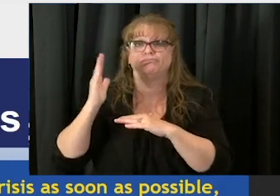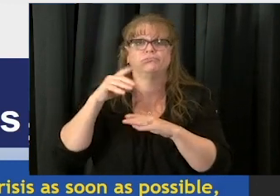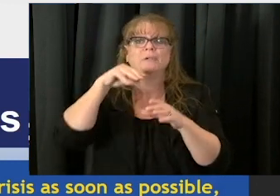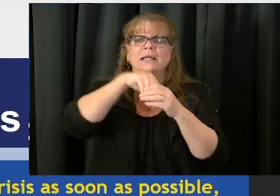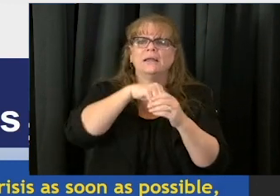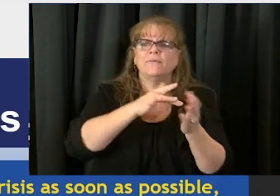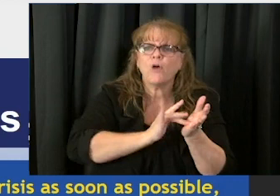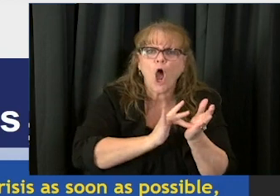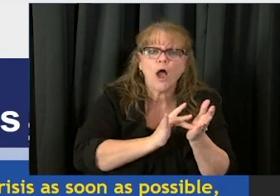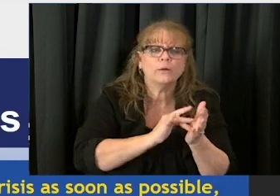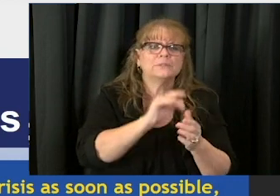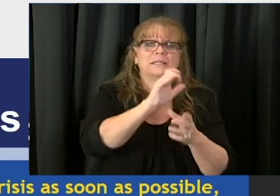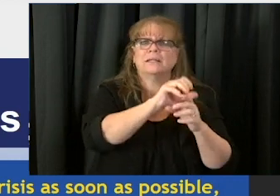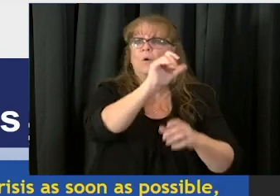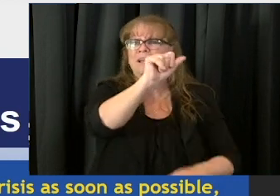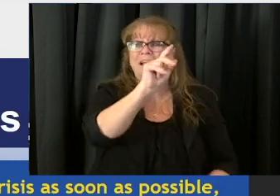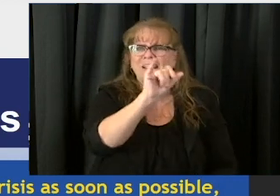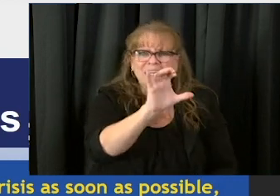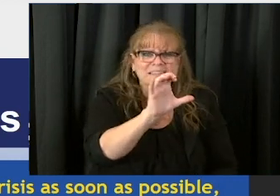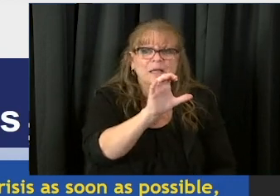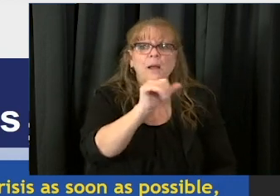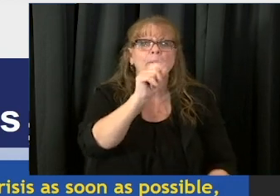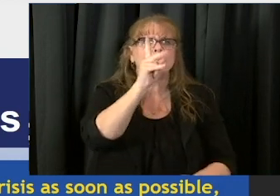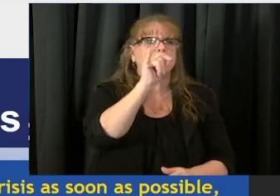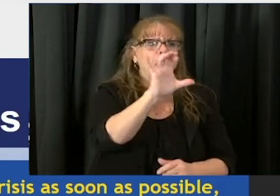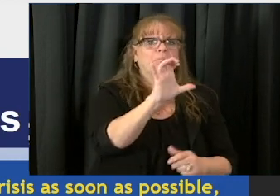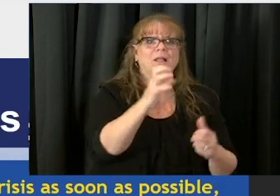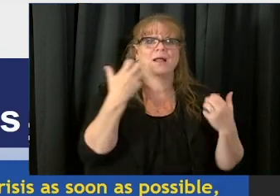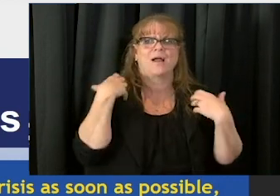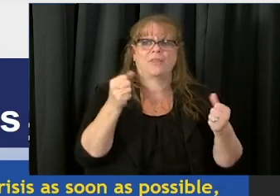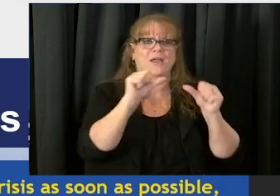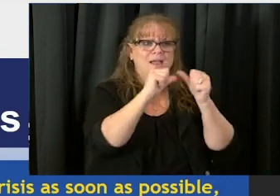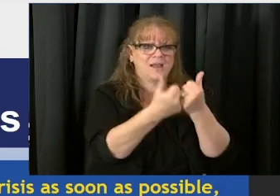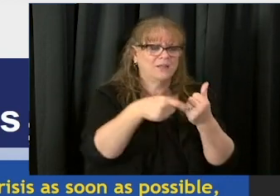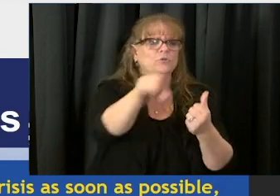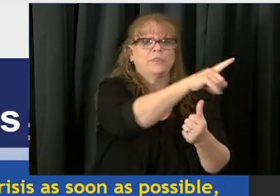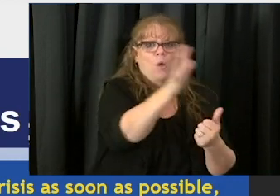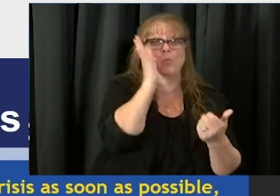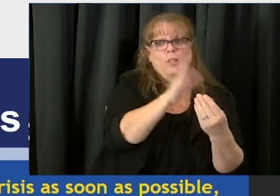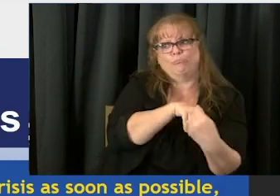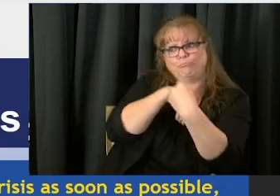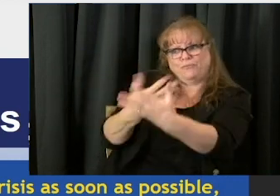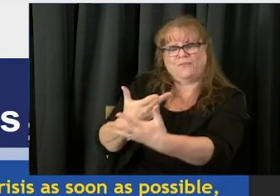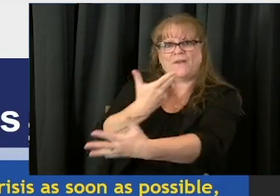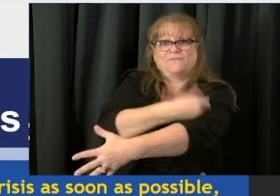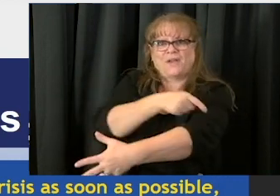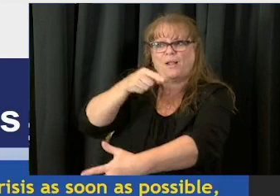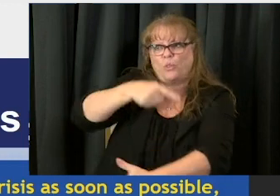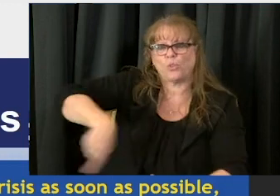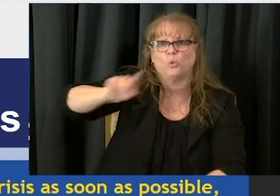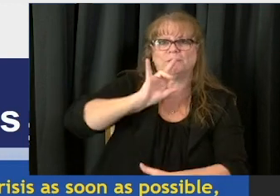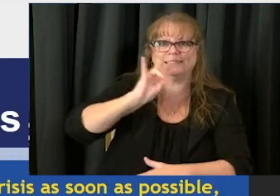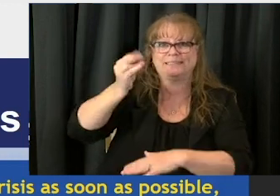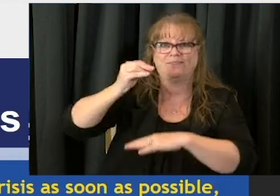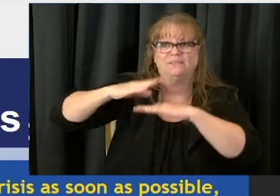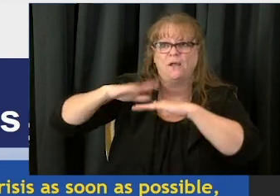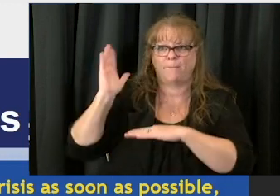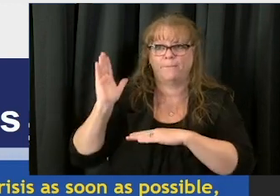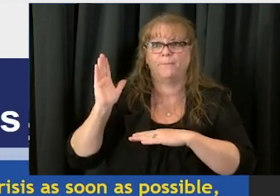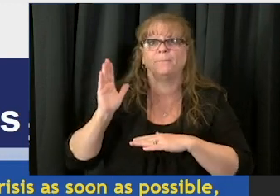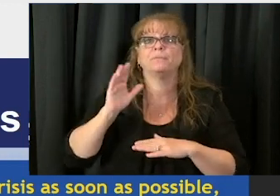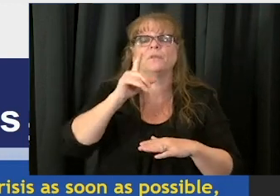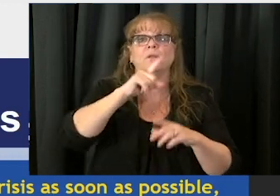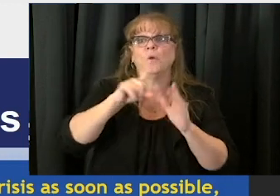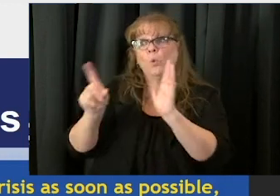administering vaccines. This may be by appointment or drive-through clinic. If you're in this age group, we encourage you to call